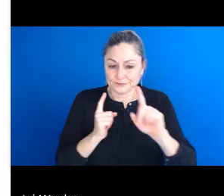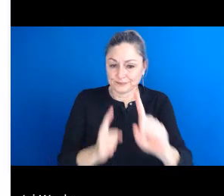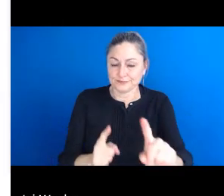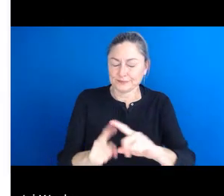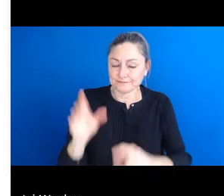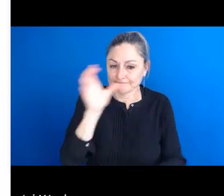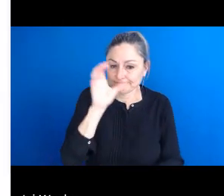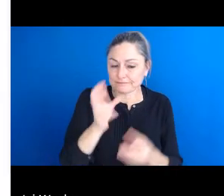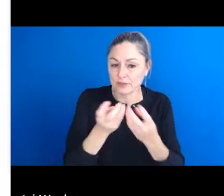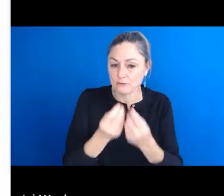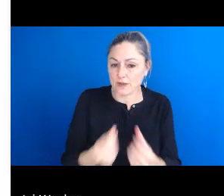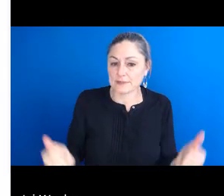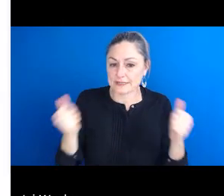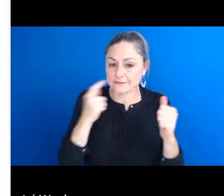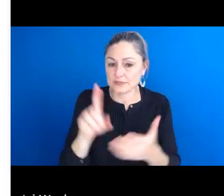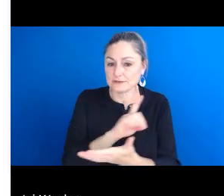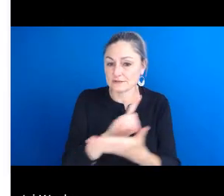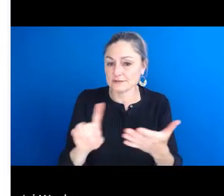the discrimination that occurred.